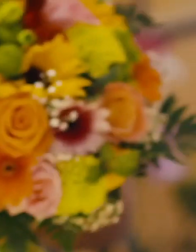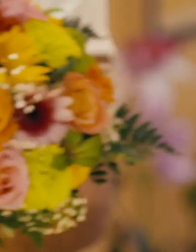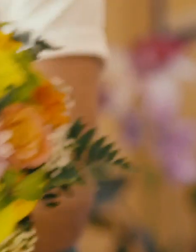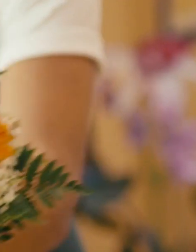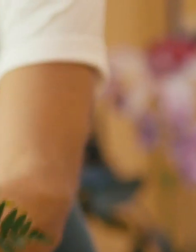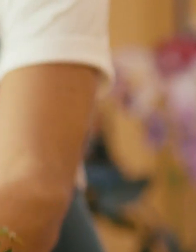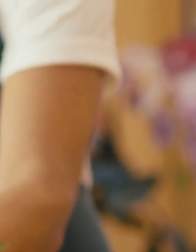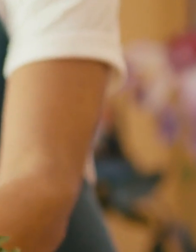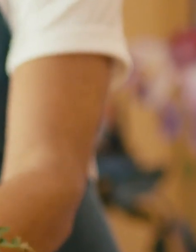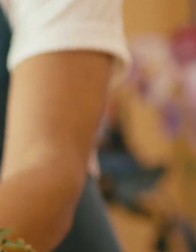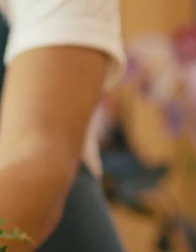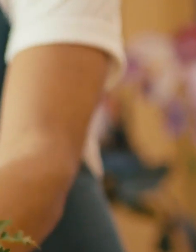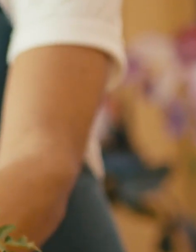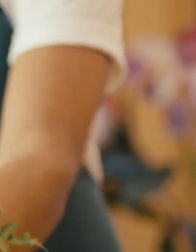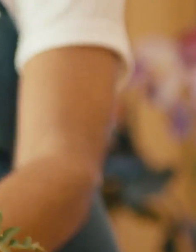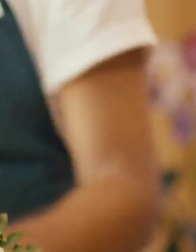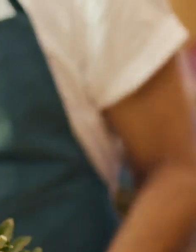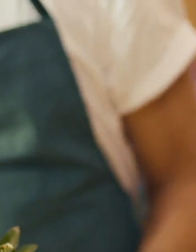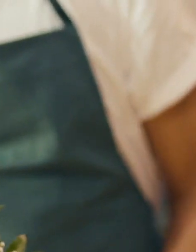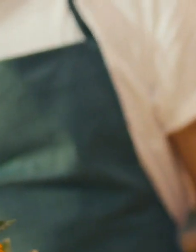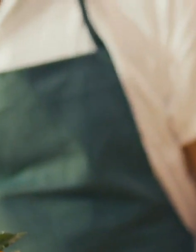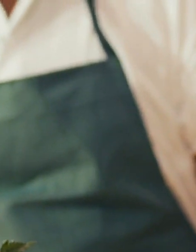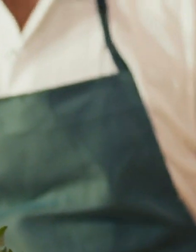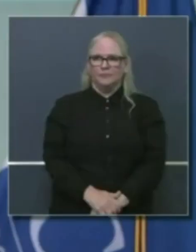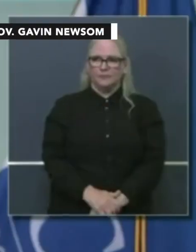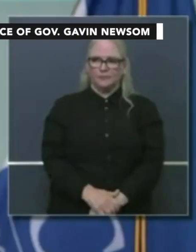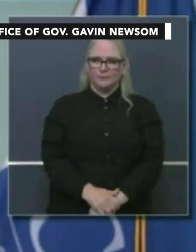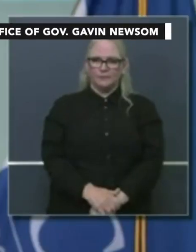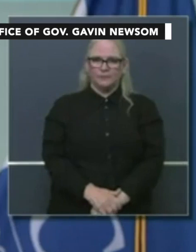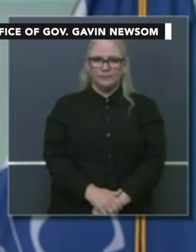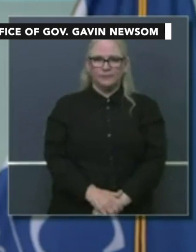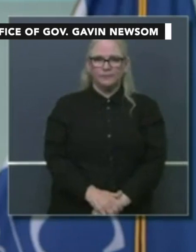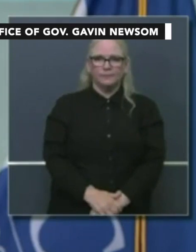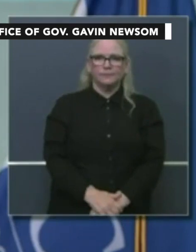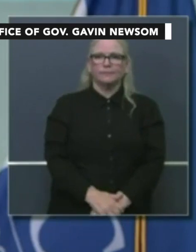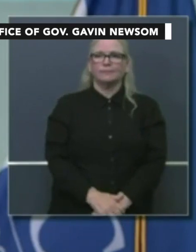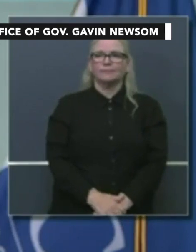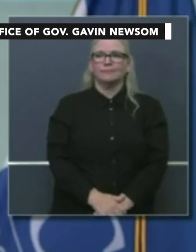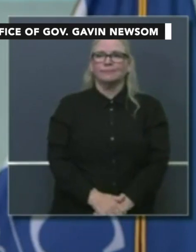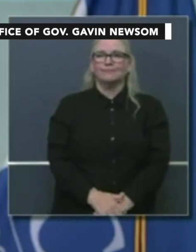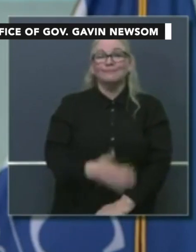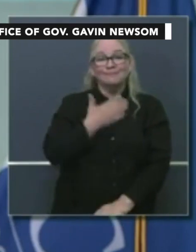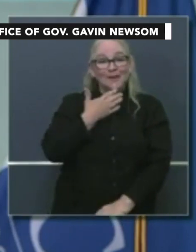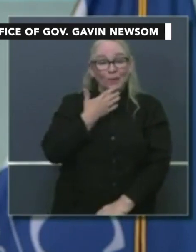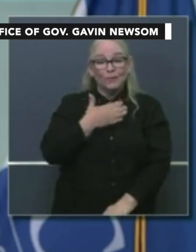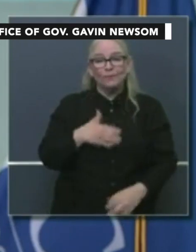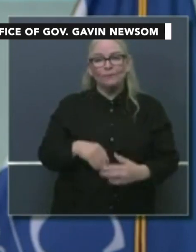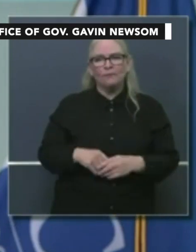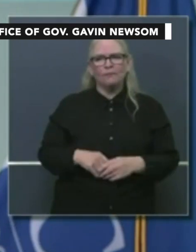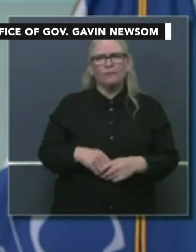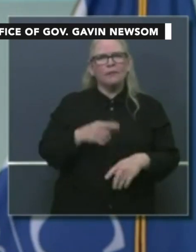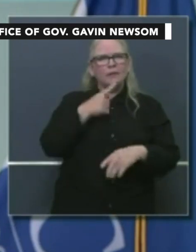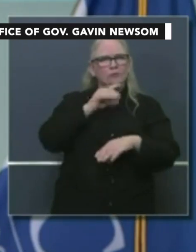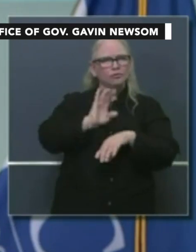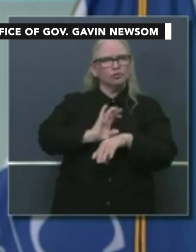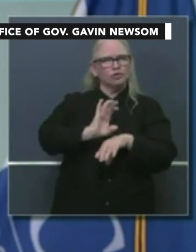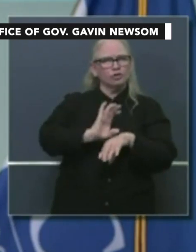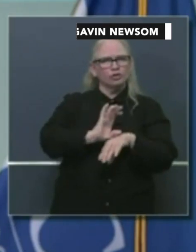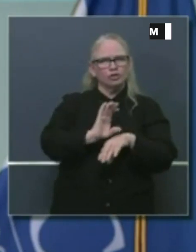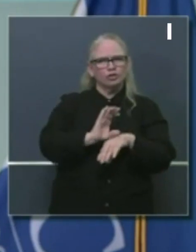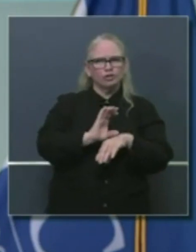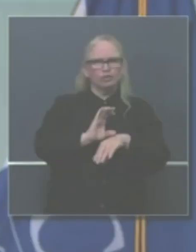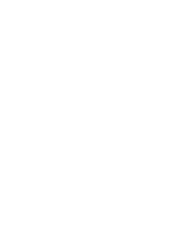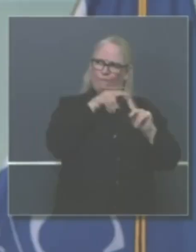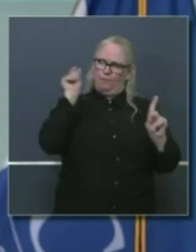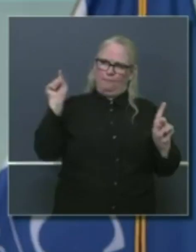curbside pickup Friday if they meet certain state guidelines. During a press conference Thursday, Newsom was asked why nail salons aren't on